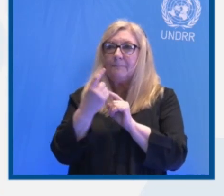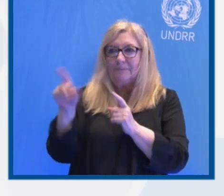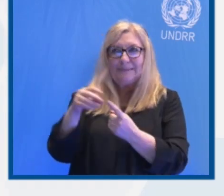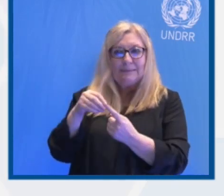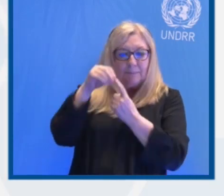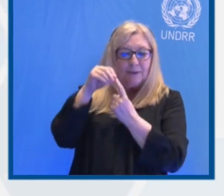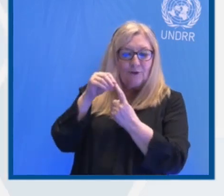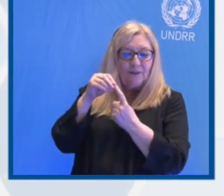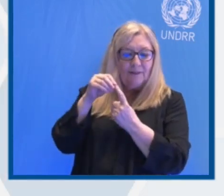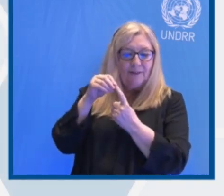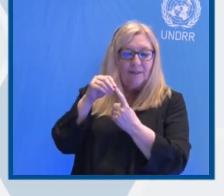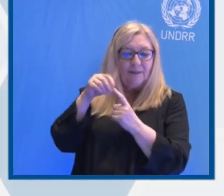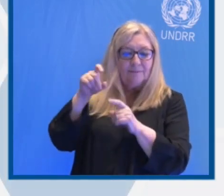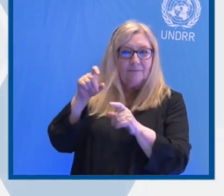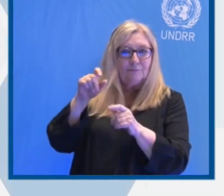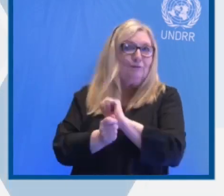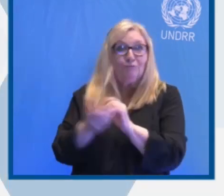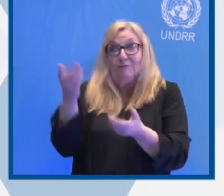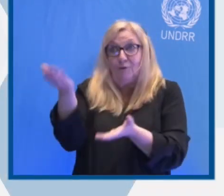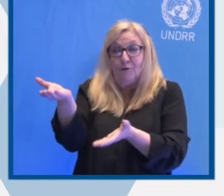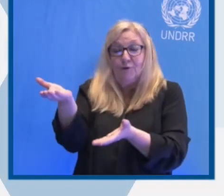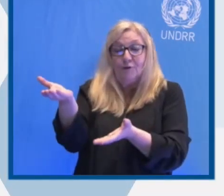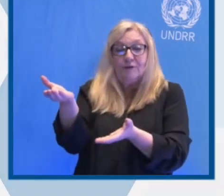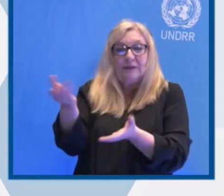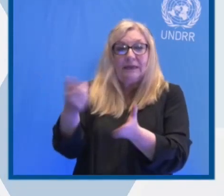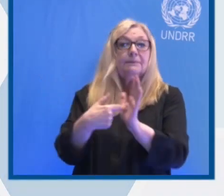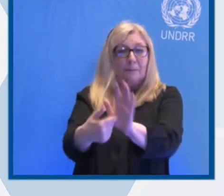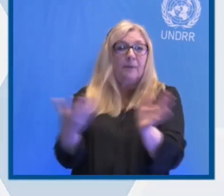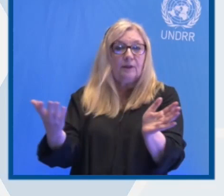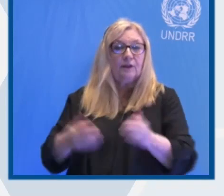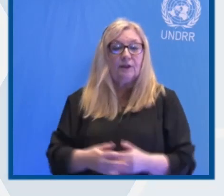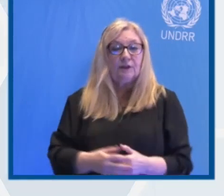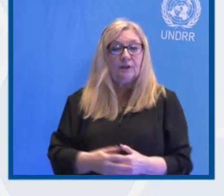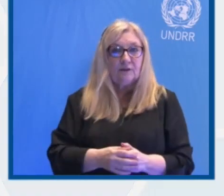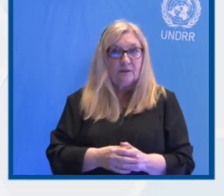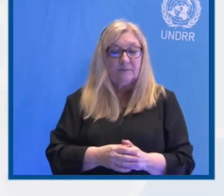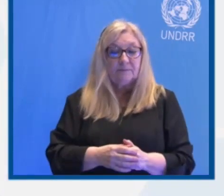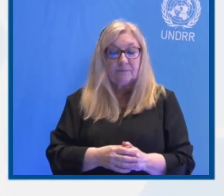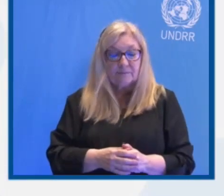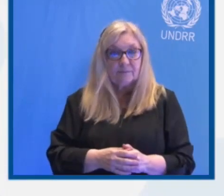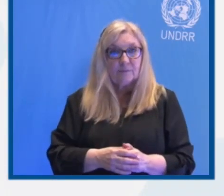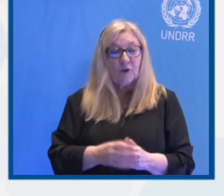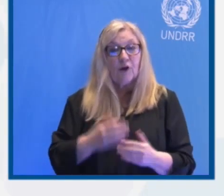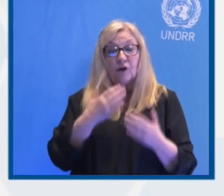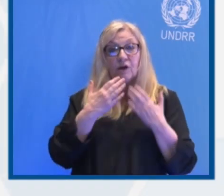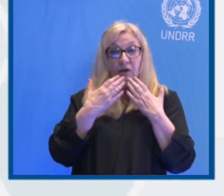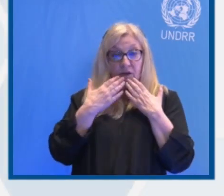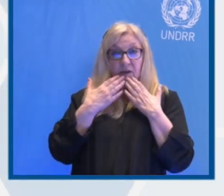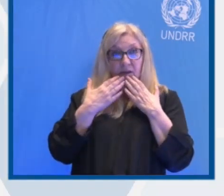resilience? Thank you. Thank you very much, Honorable Minister, highlighting, giving